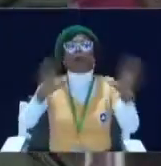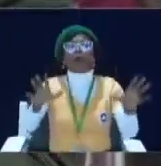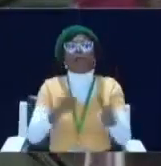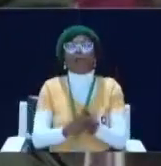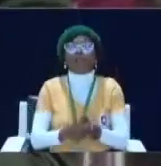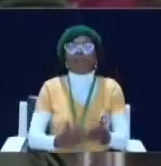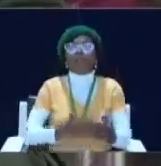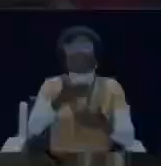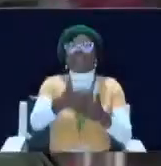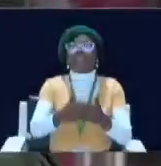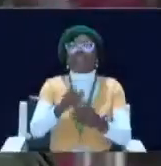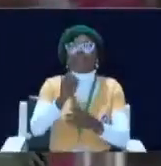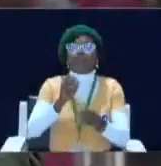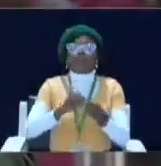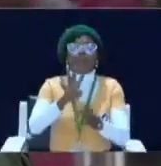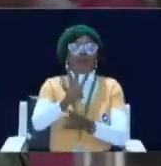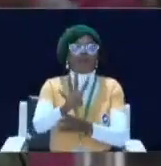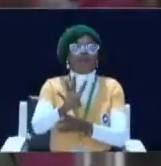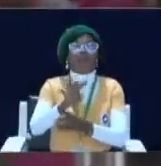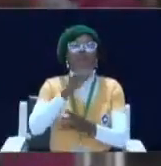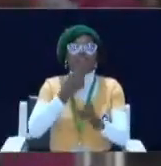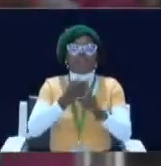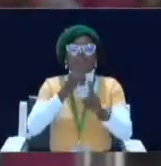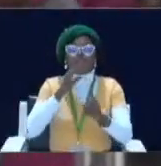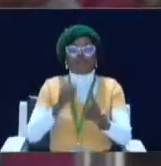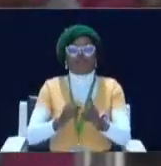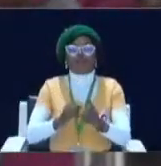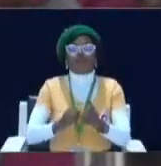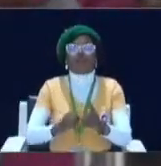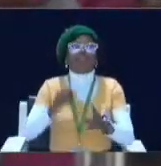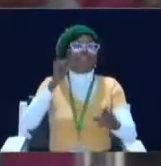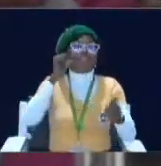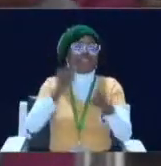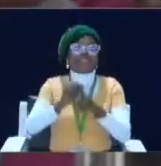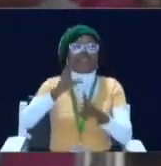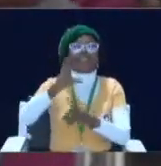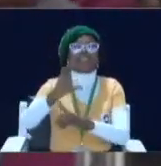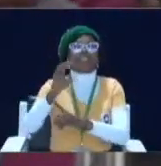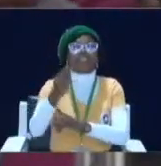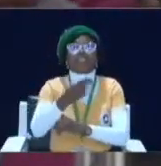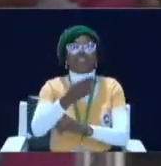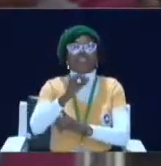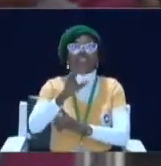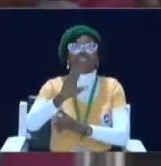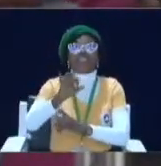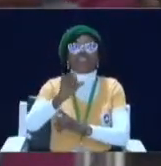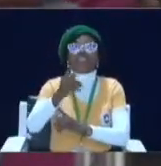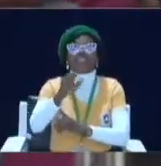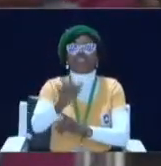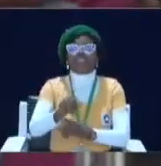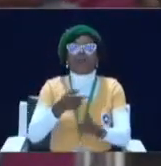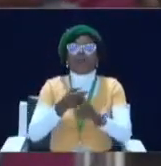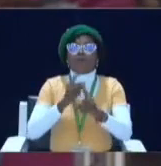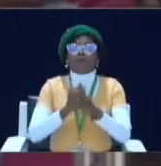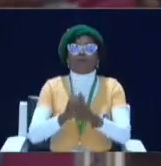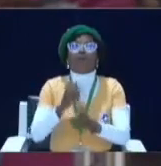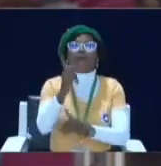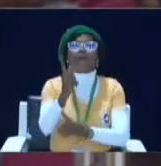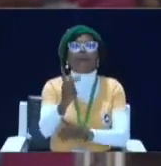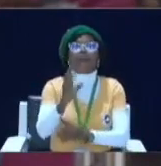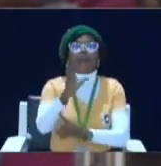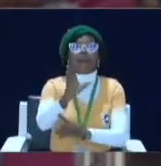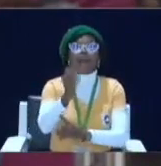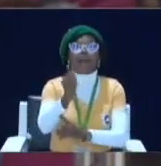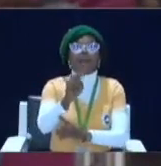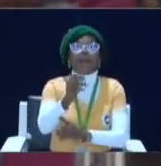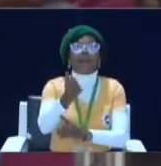The next testimony is from Sister Charity Ogogoye from Canada. She asked God to